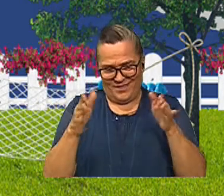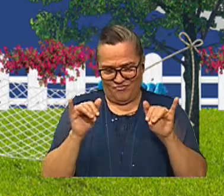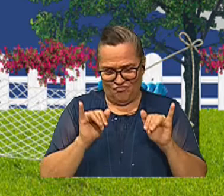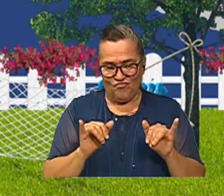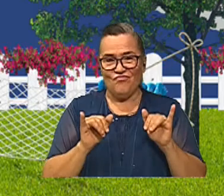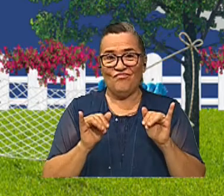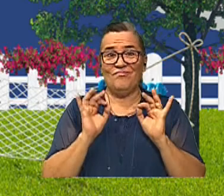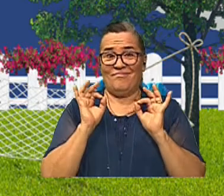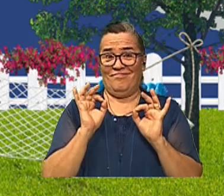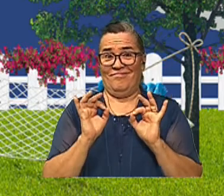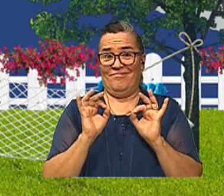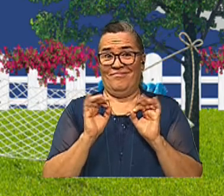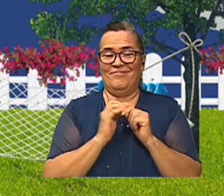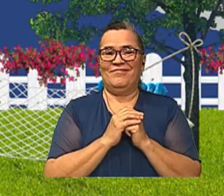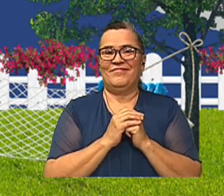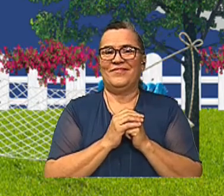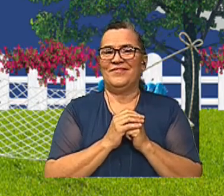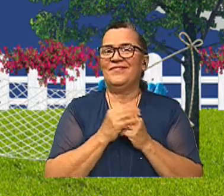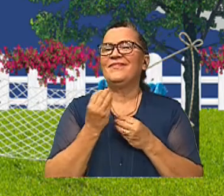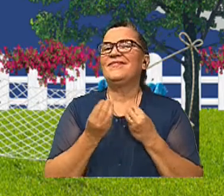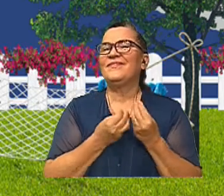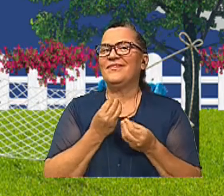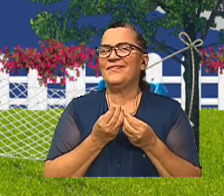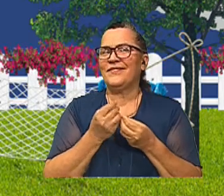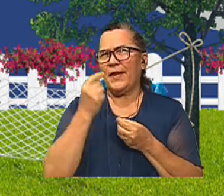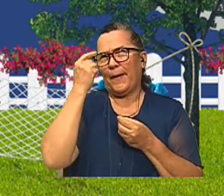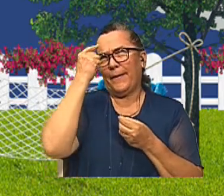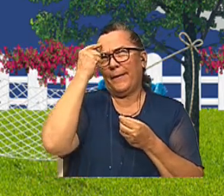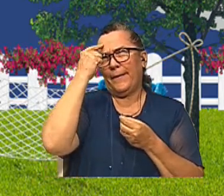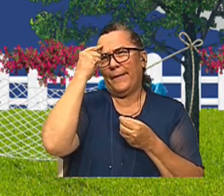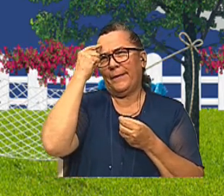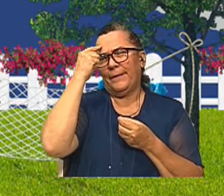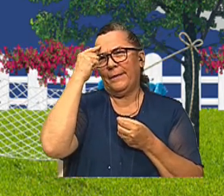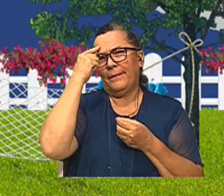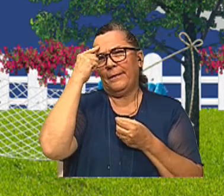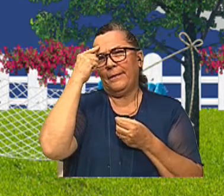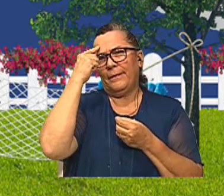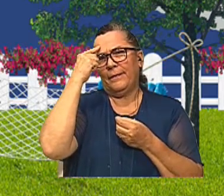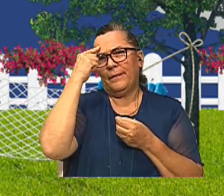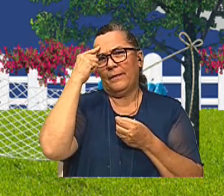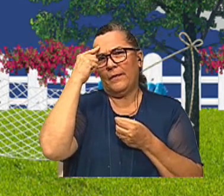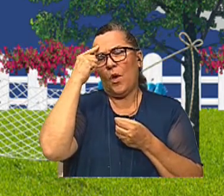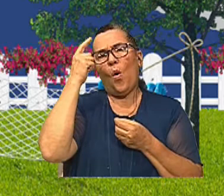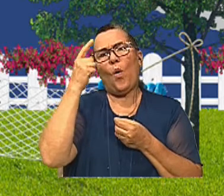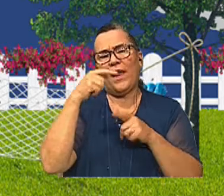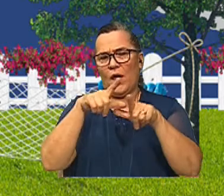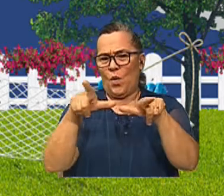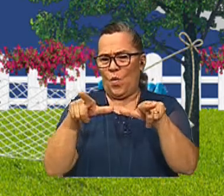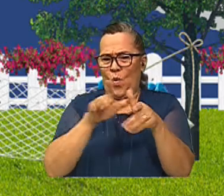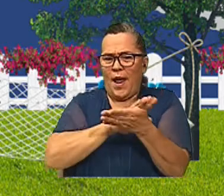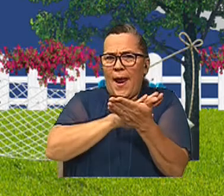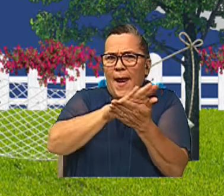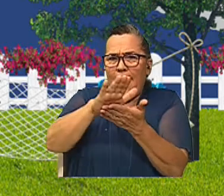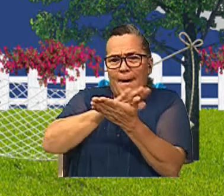table. Let's keep in mind we need to clean the place